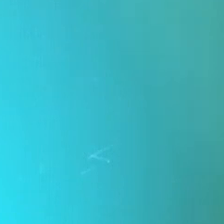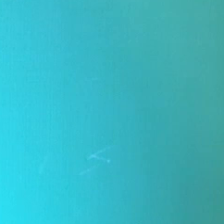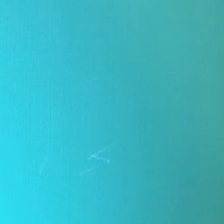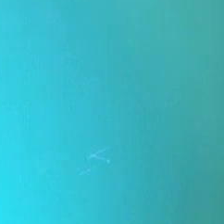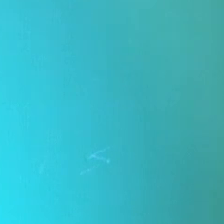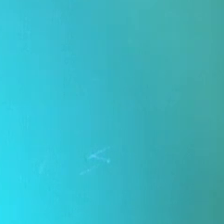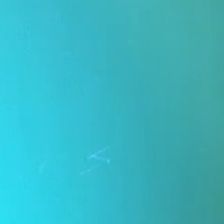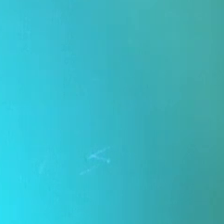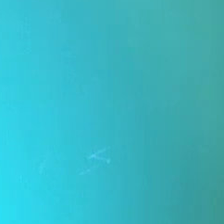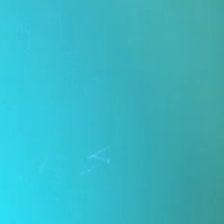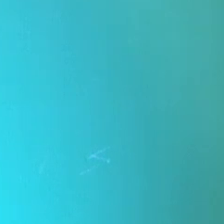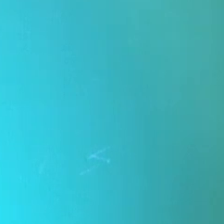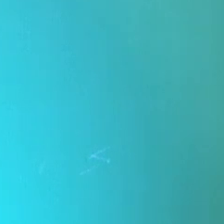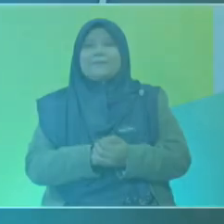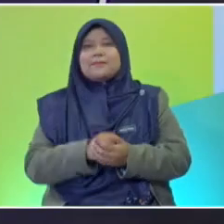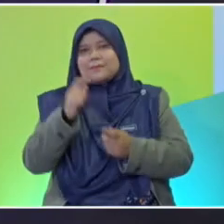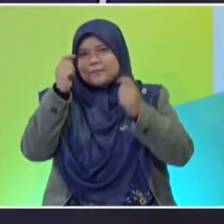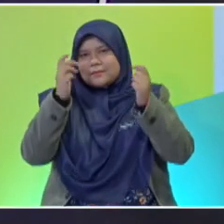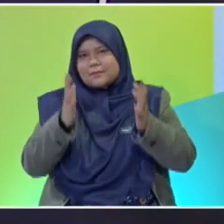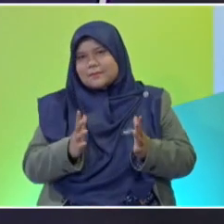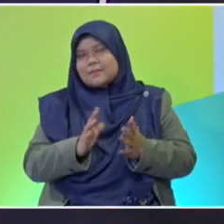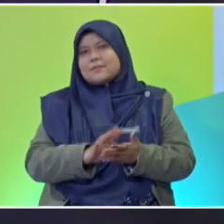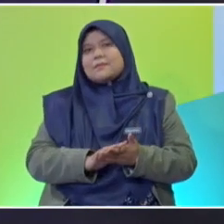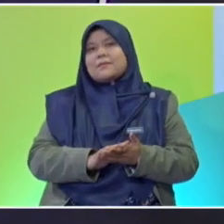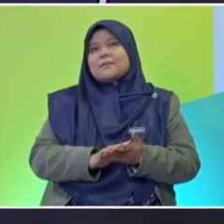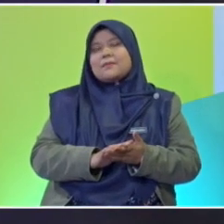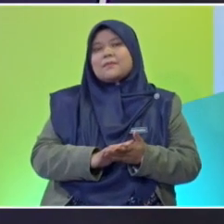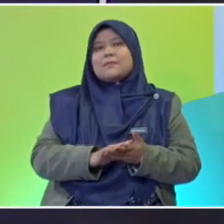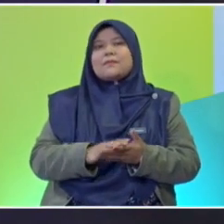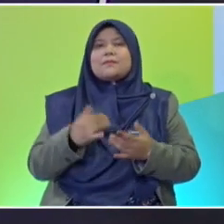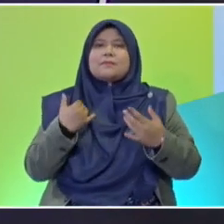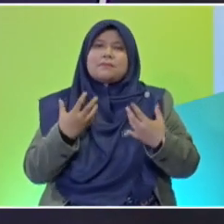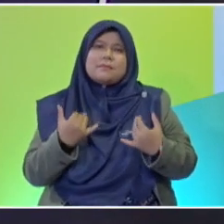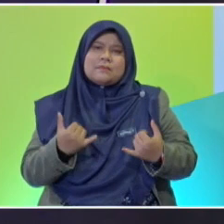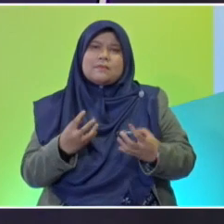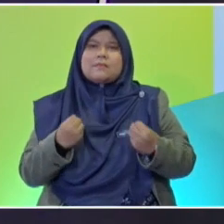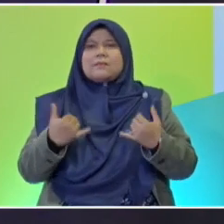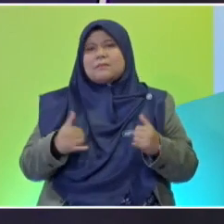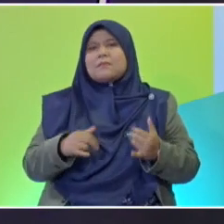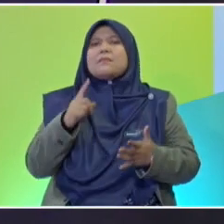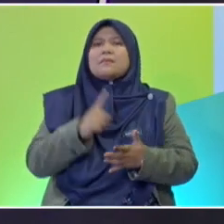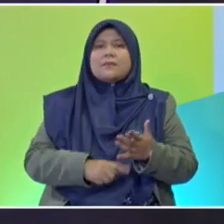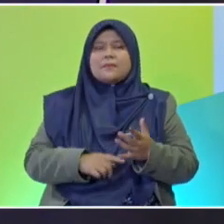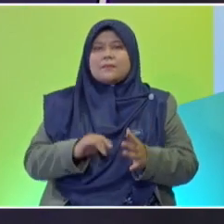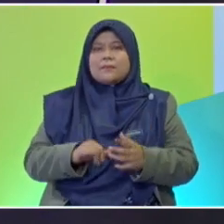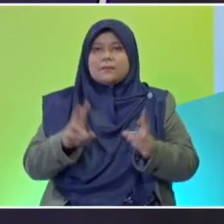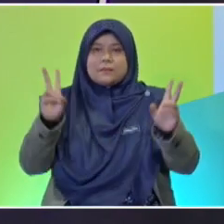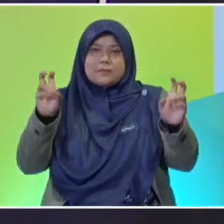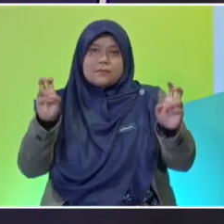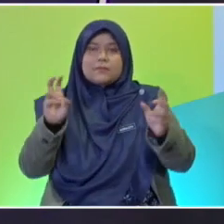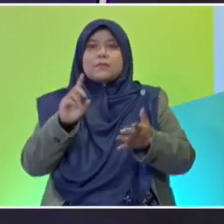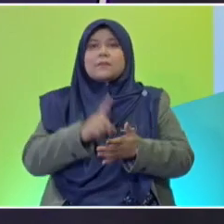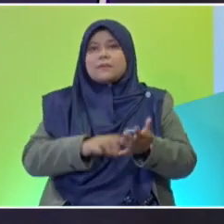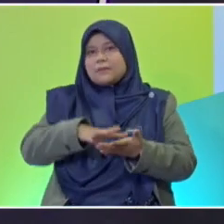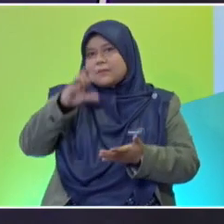Okay, well, Teacher Nina, I am so excited to play this game. But what does this game have to do with our topic for today? What are we learning,